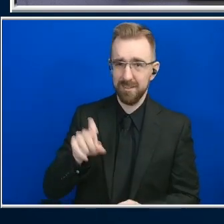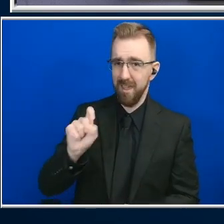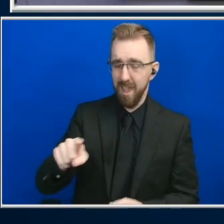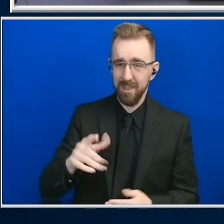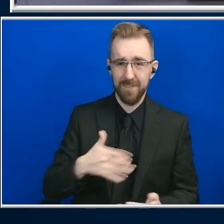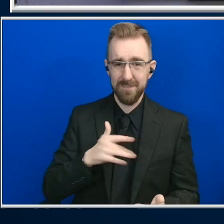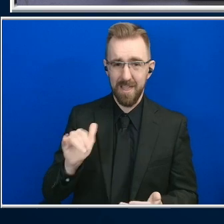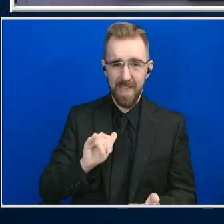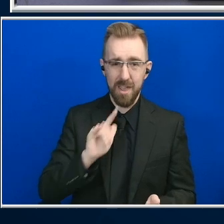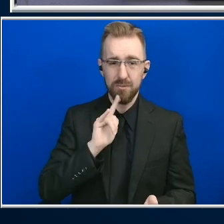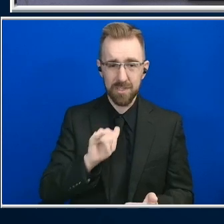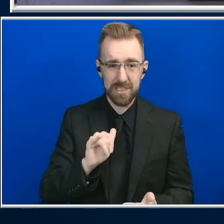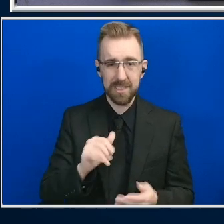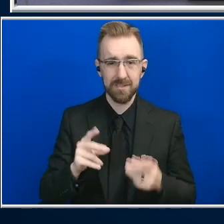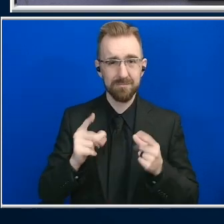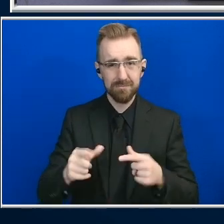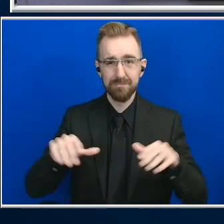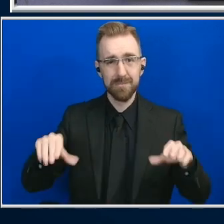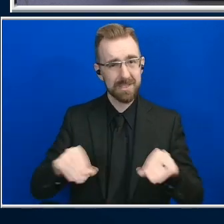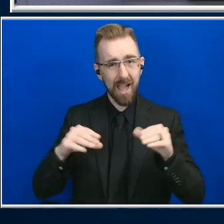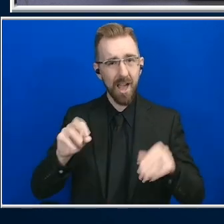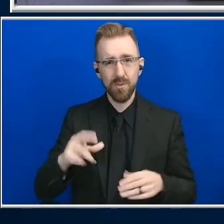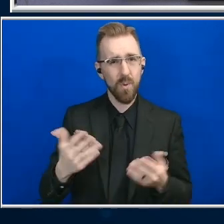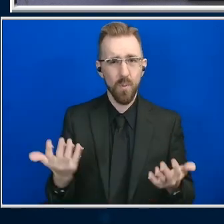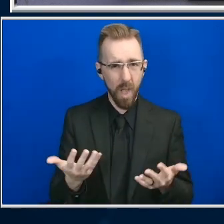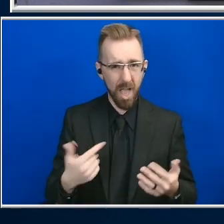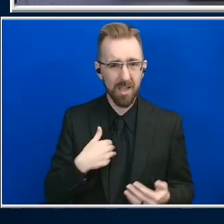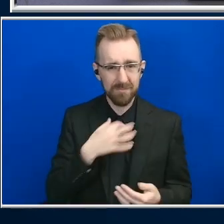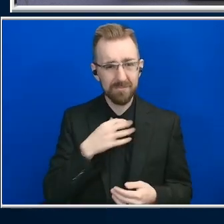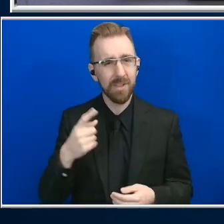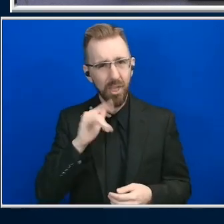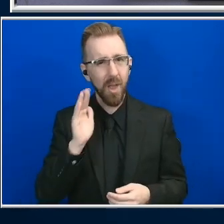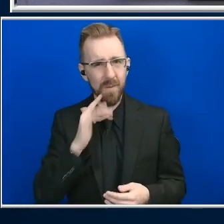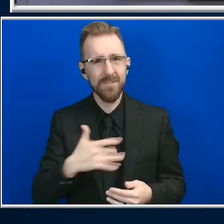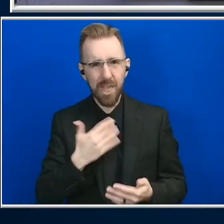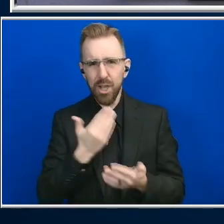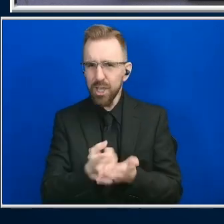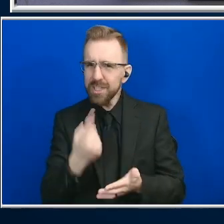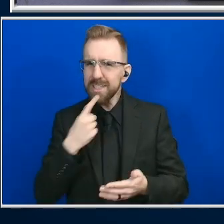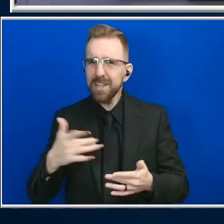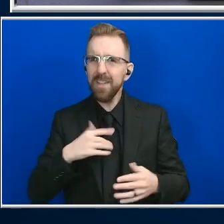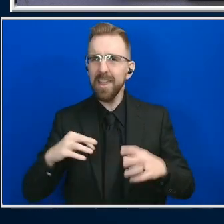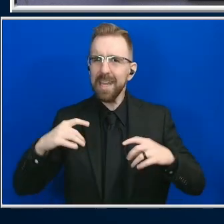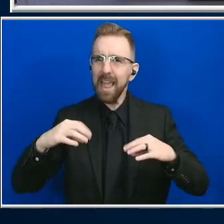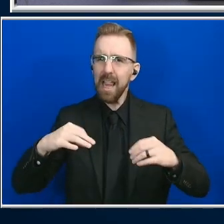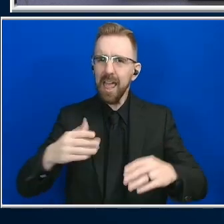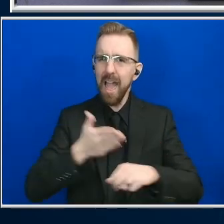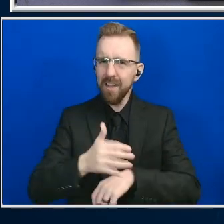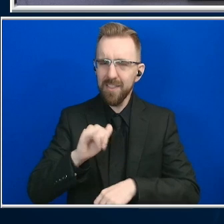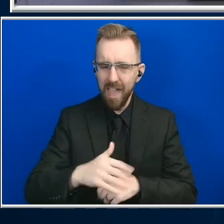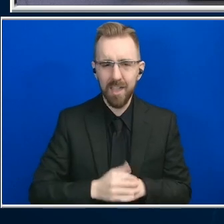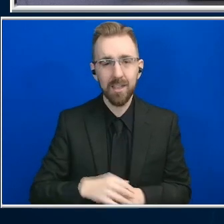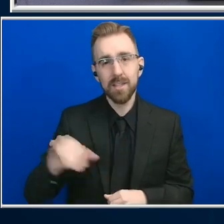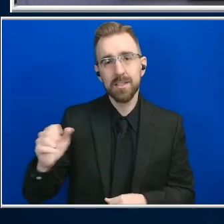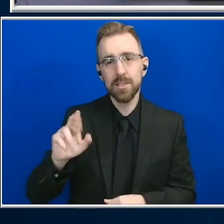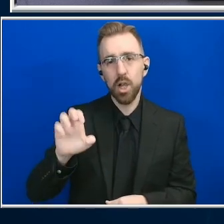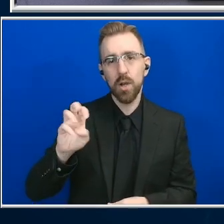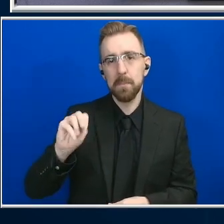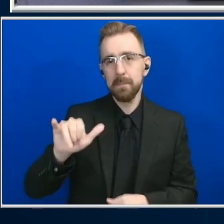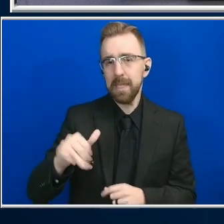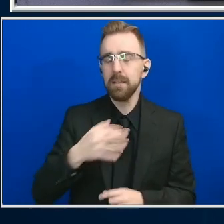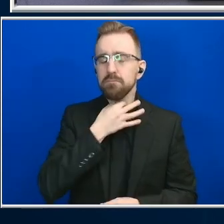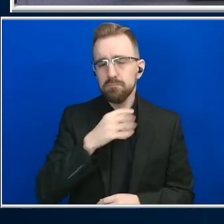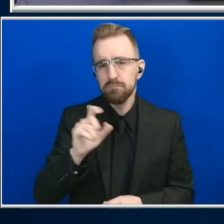rapid massage or something. I know. It looked like it would feel really good. She said she was tingly after. Jeremy Yenser has a question. Jeremy wants to